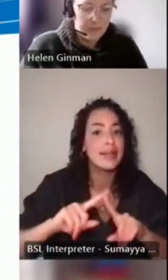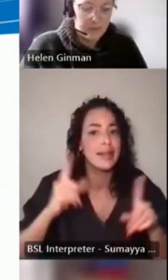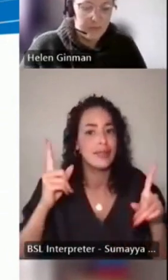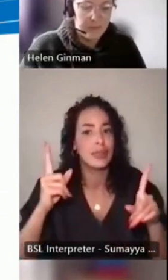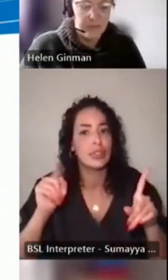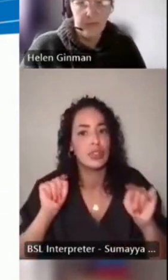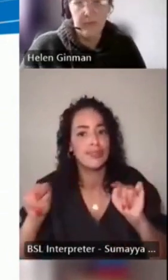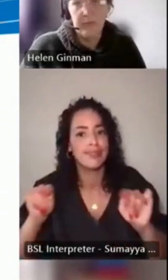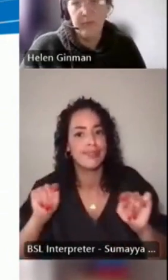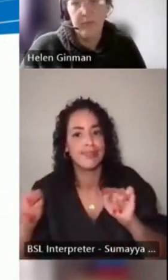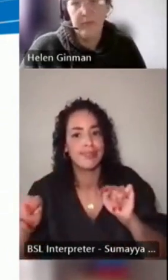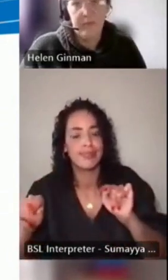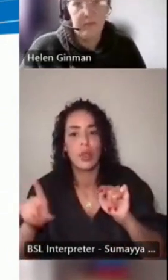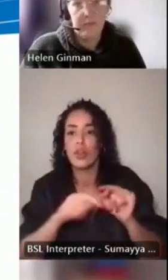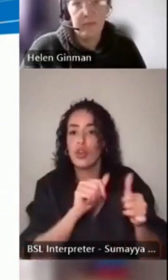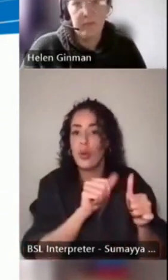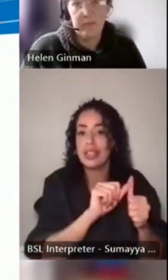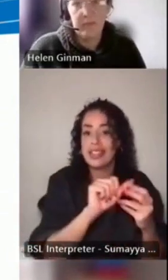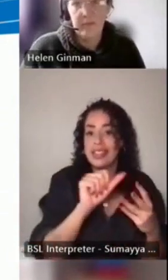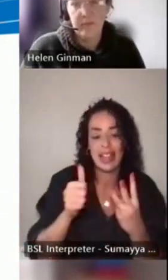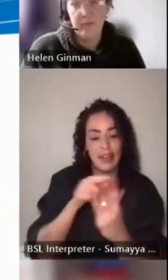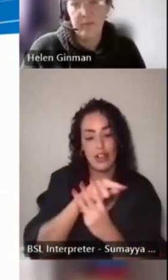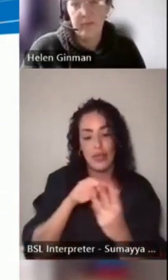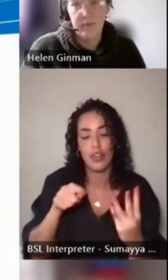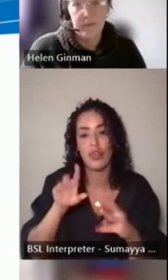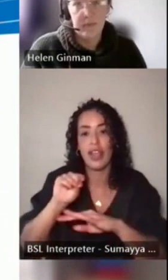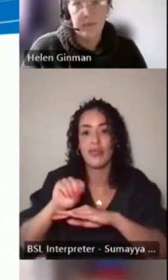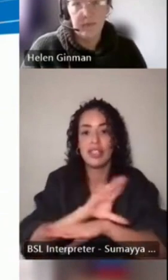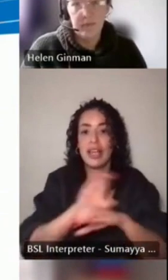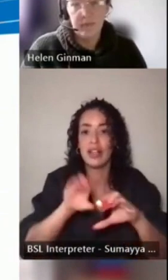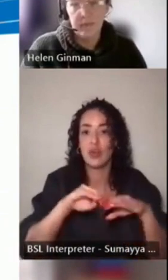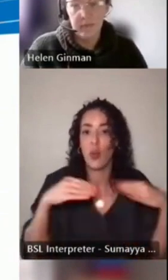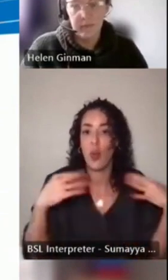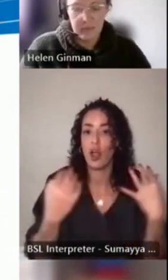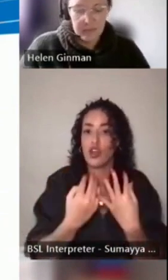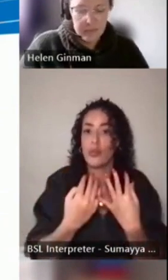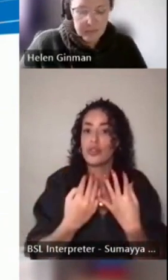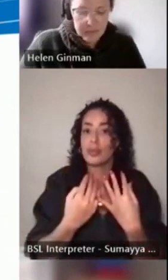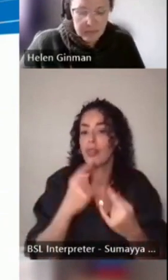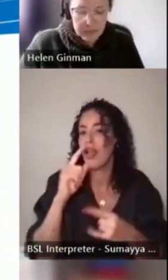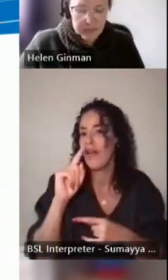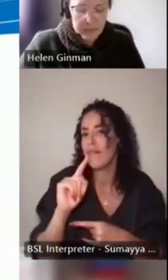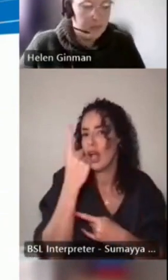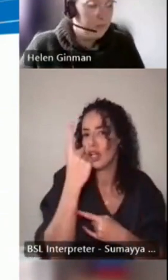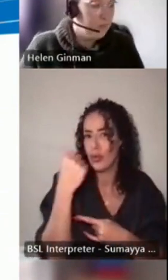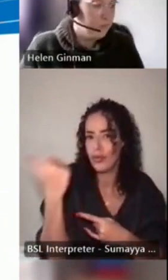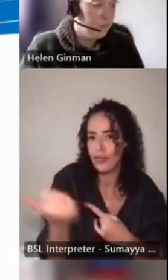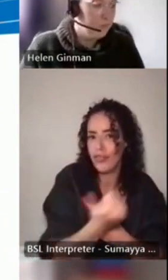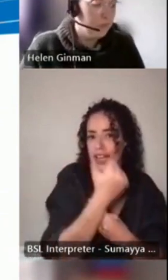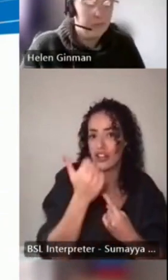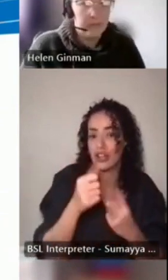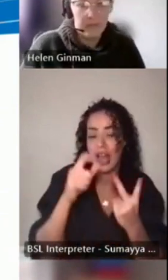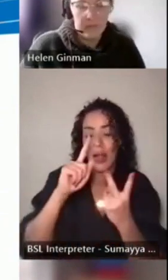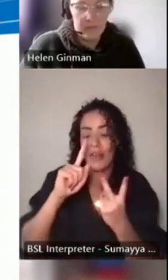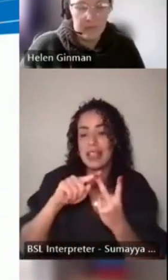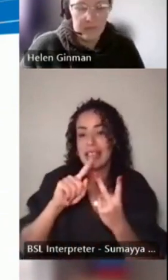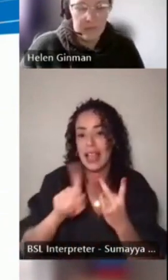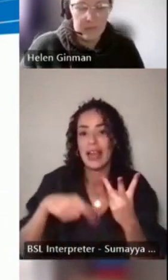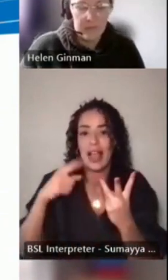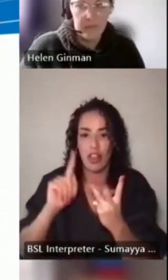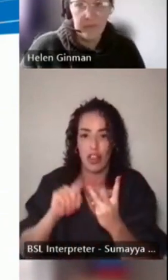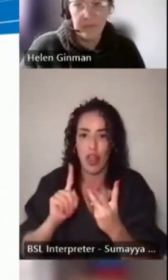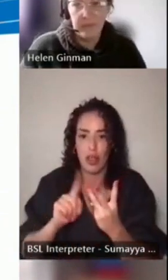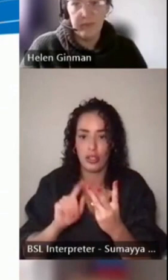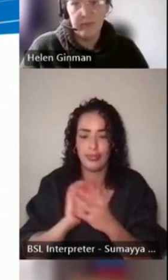two as well. So we're doing a series of 3 resilience workshops. We've done the first one, and these are the second and